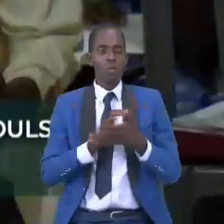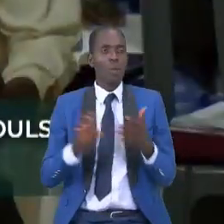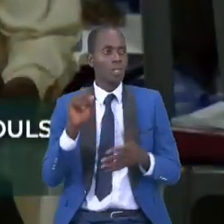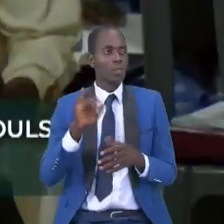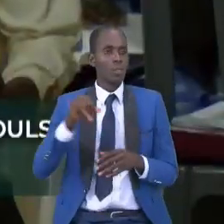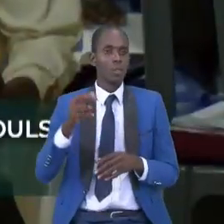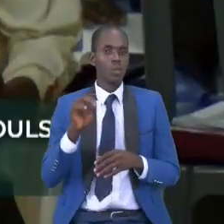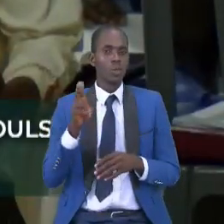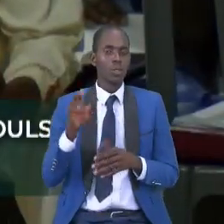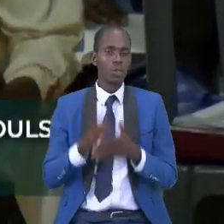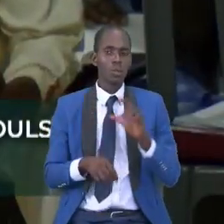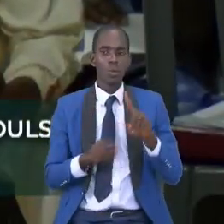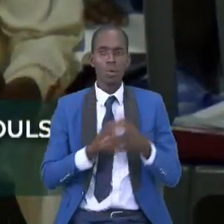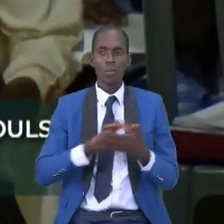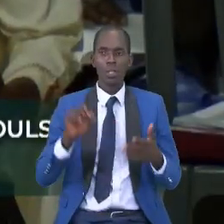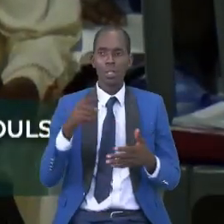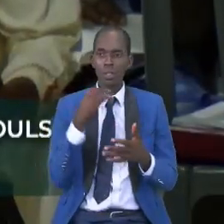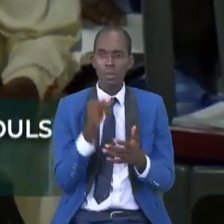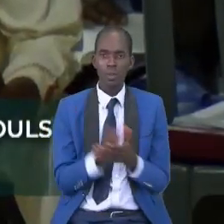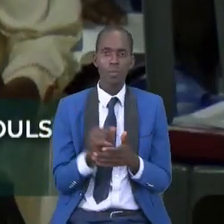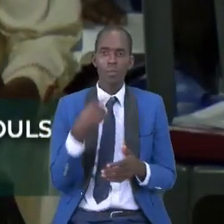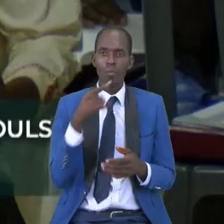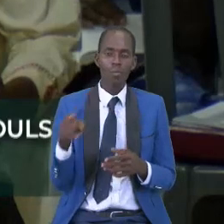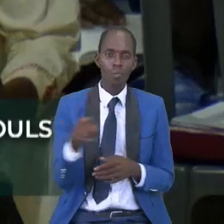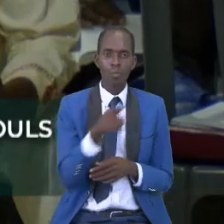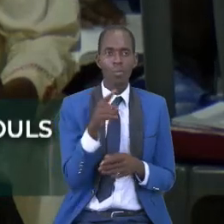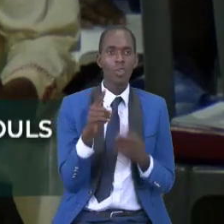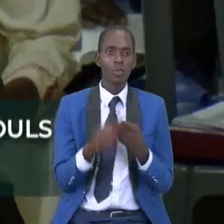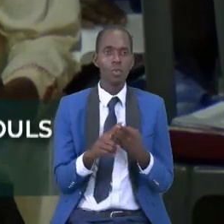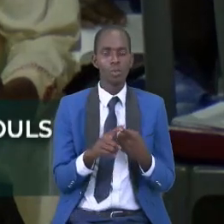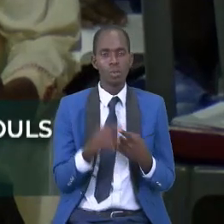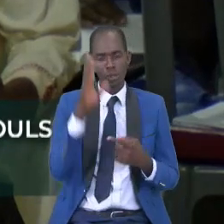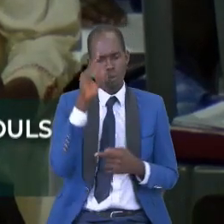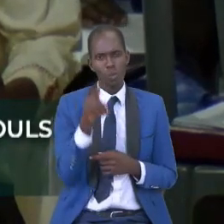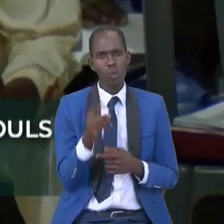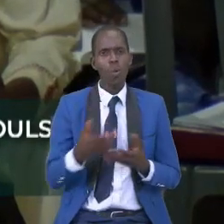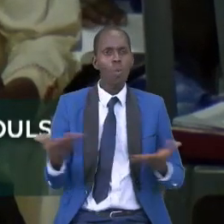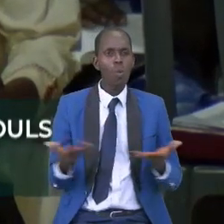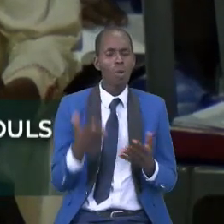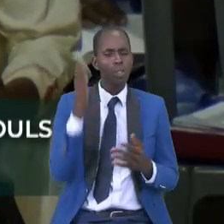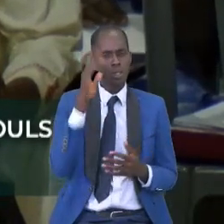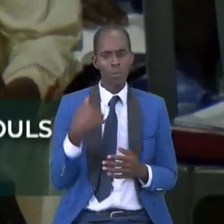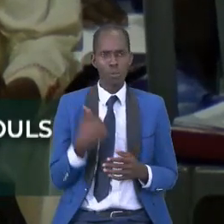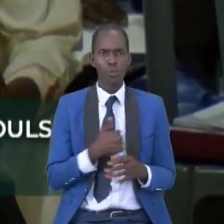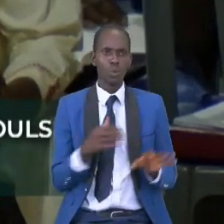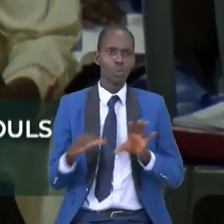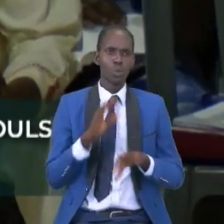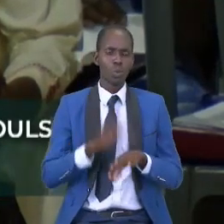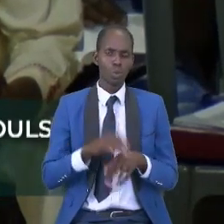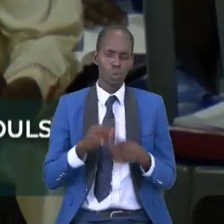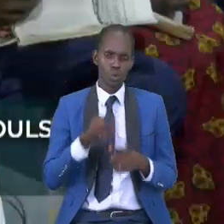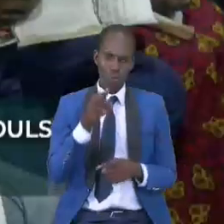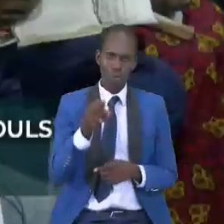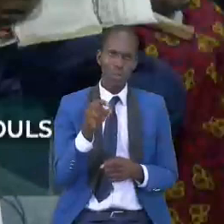unto him, what shall we do unto thee, that the sea may become